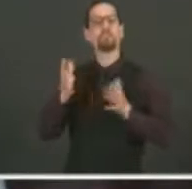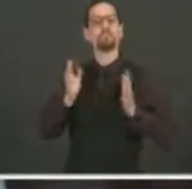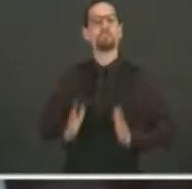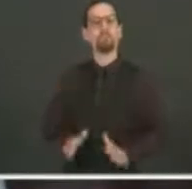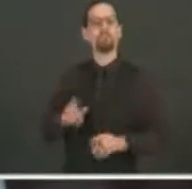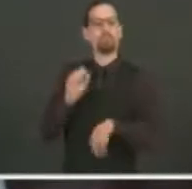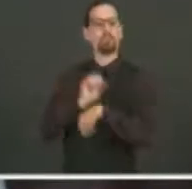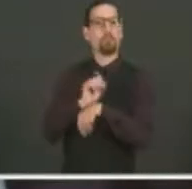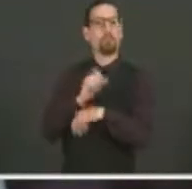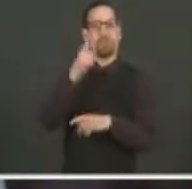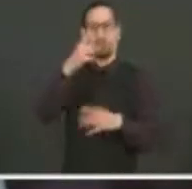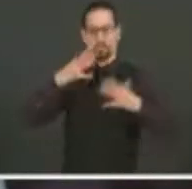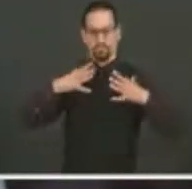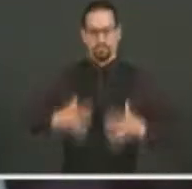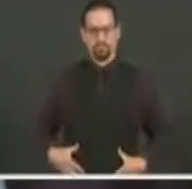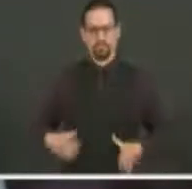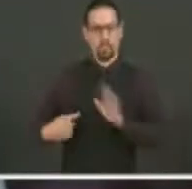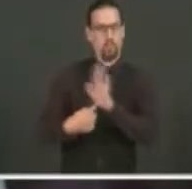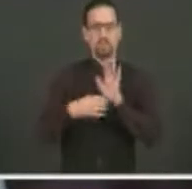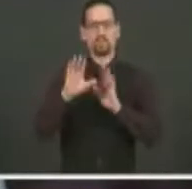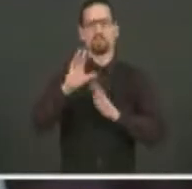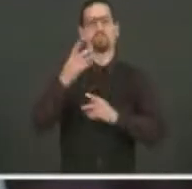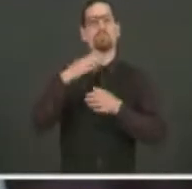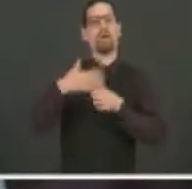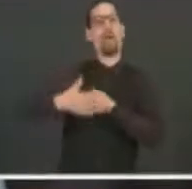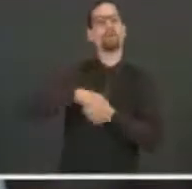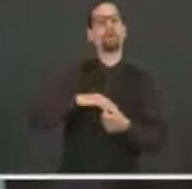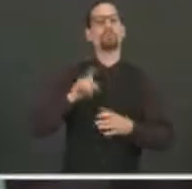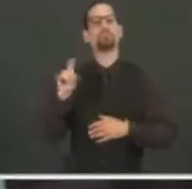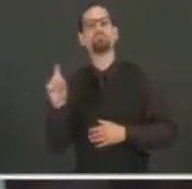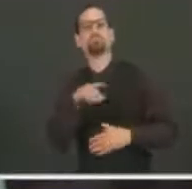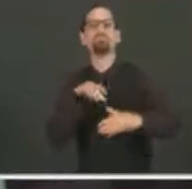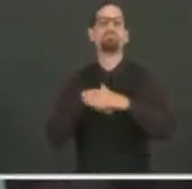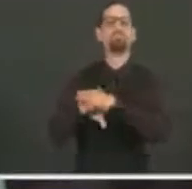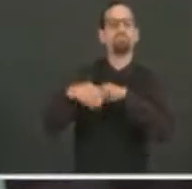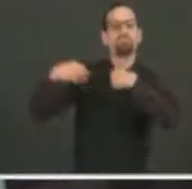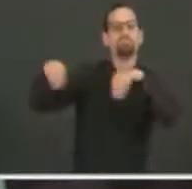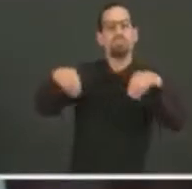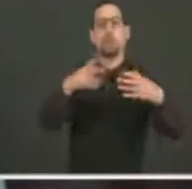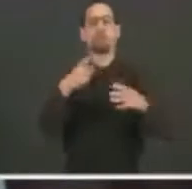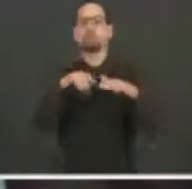we're going to continue to increase our inspection of businesses.